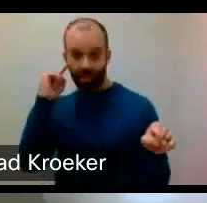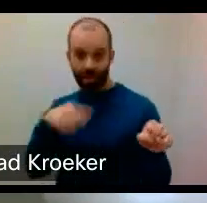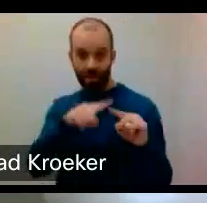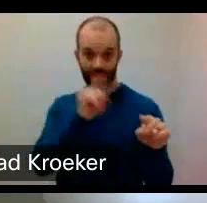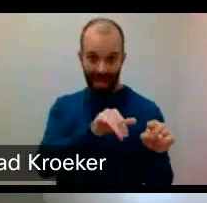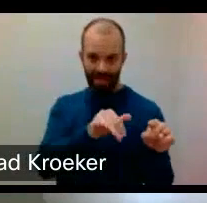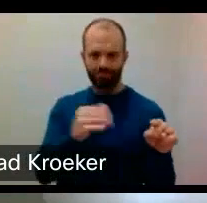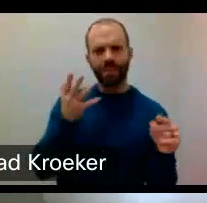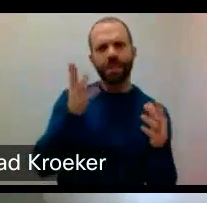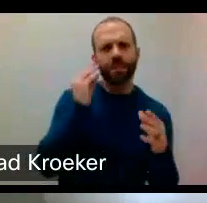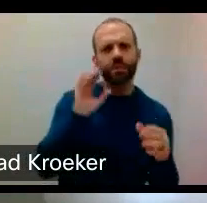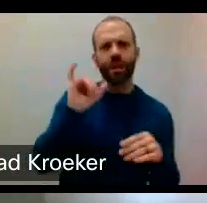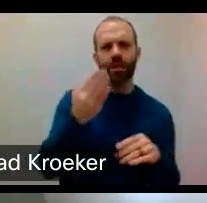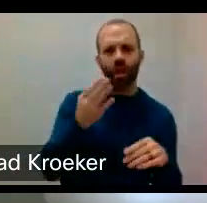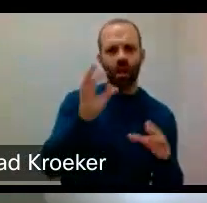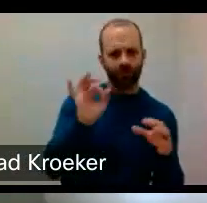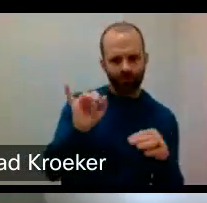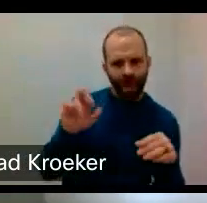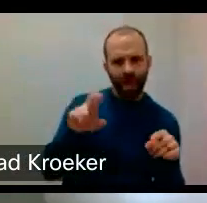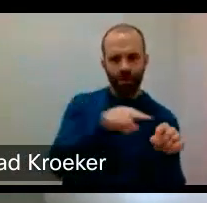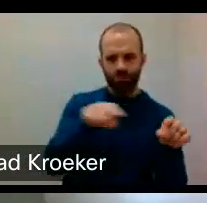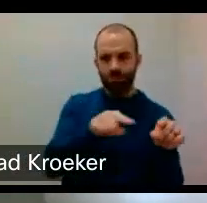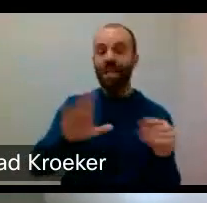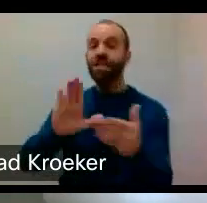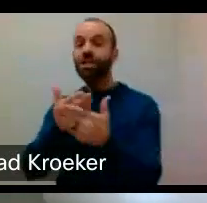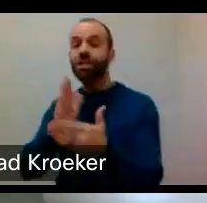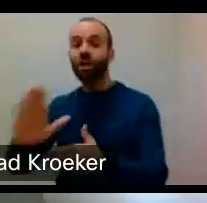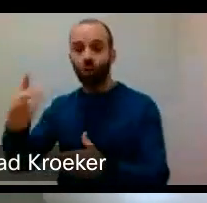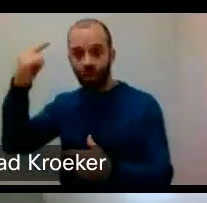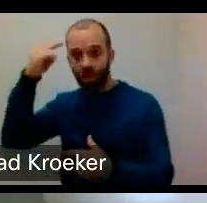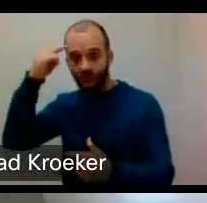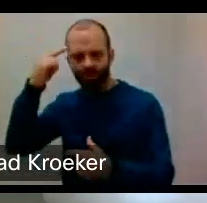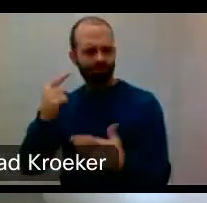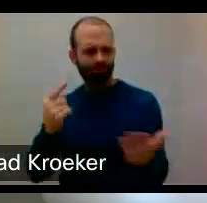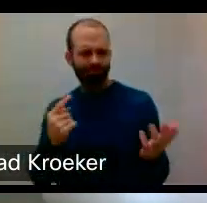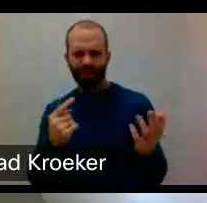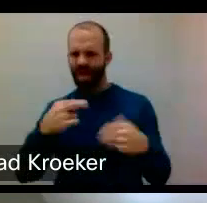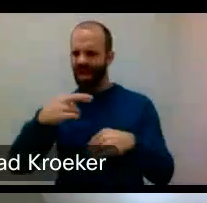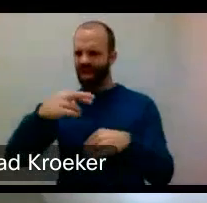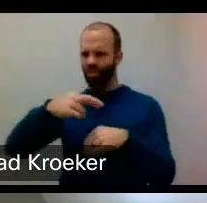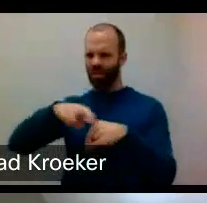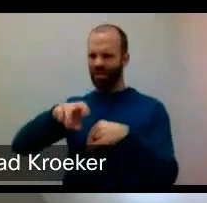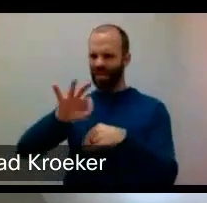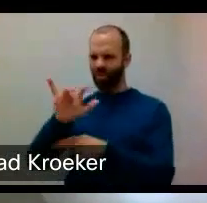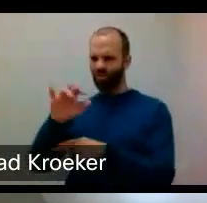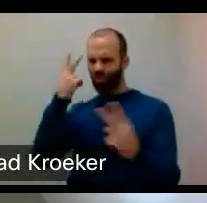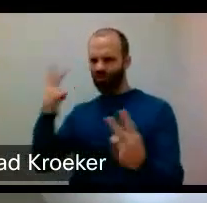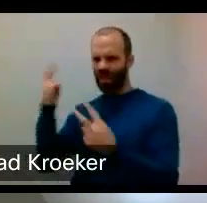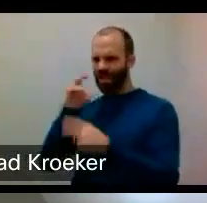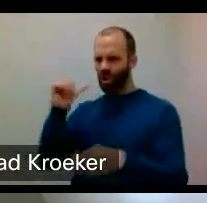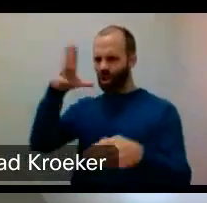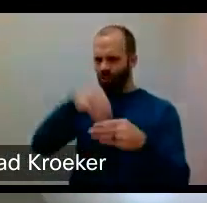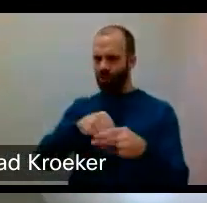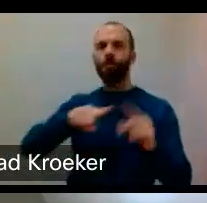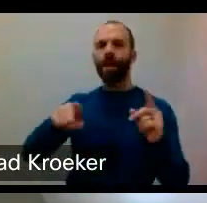job fair, share your thoughts. It could be something like that. The word reflect isn't in there at all, but you are being asked to provide a